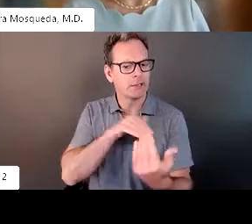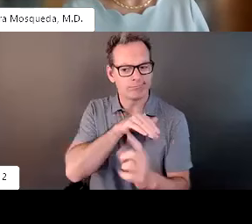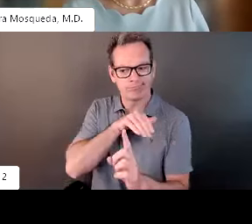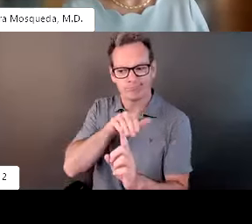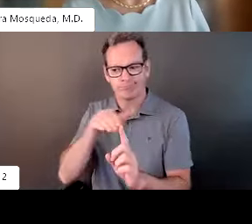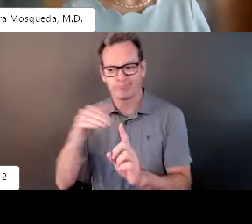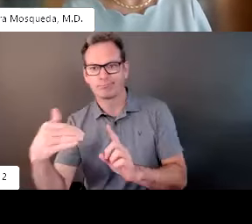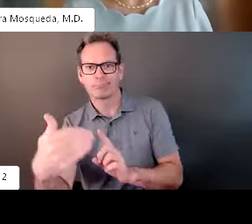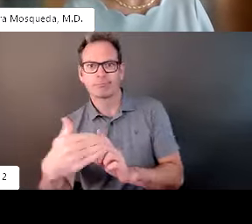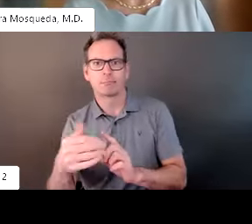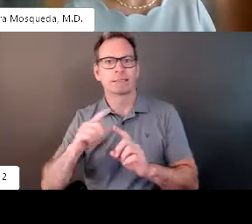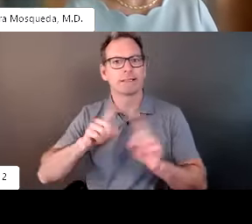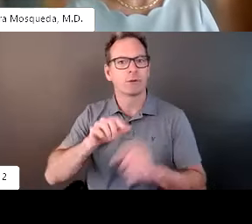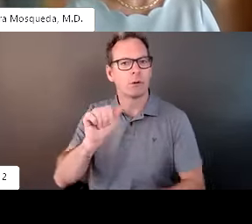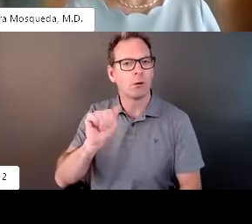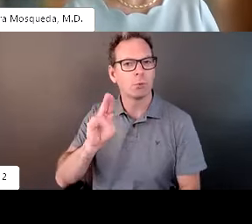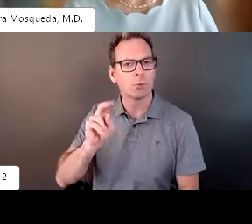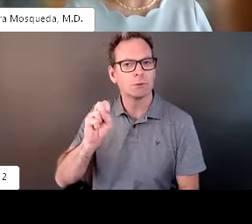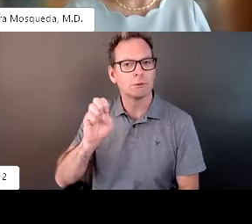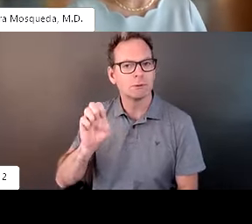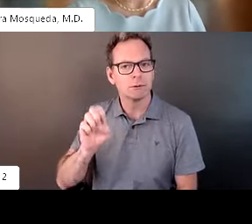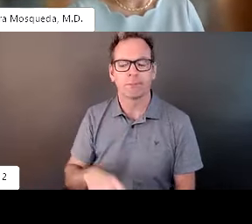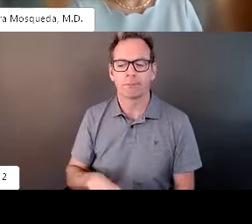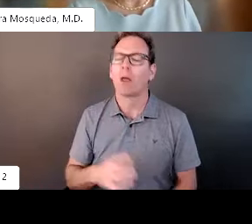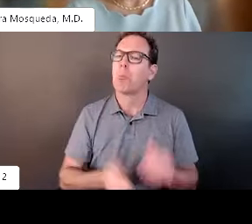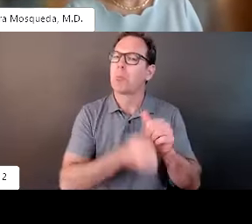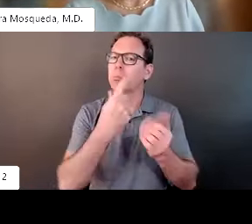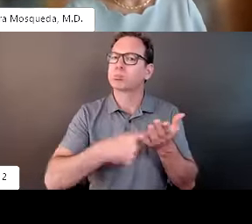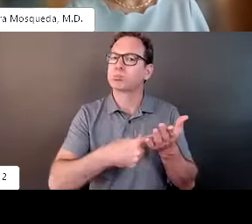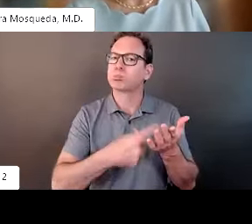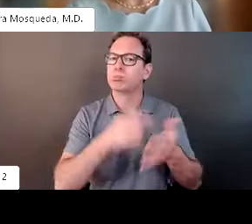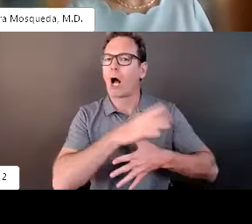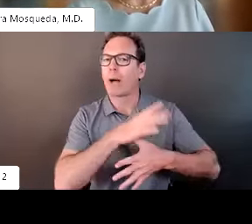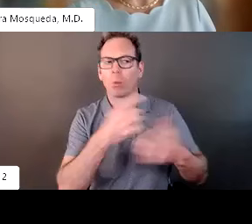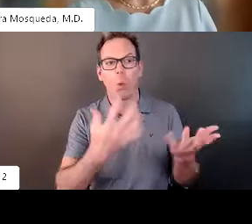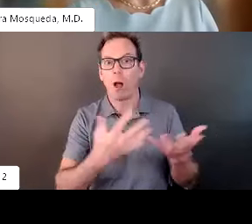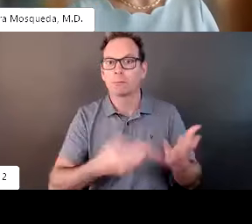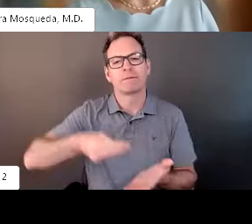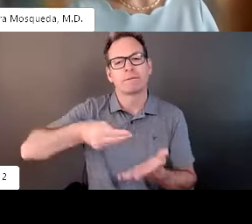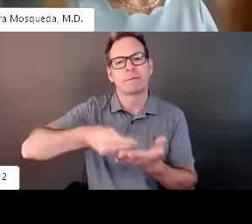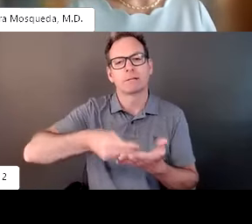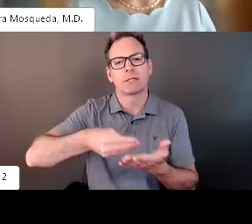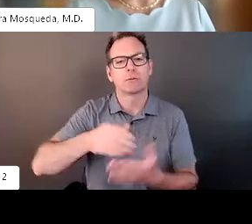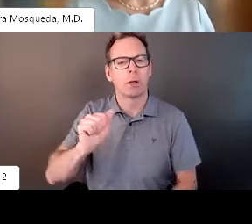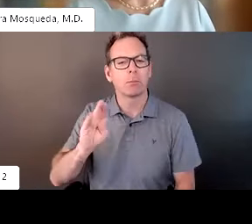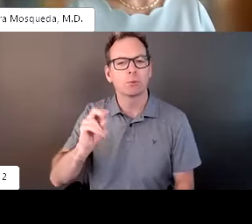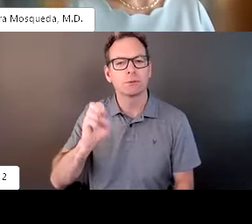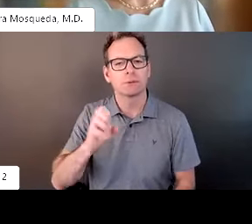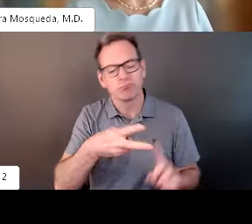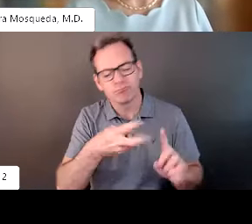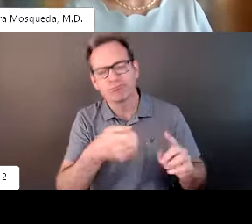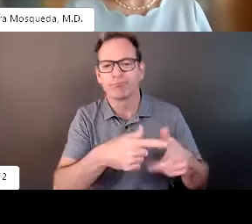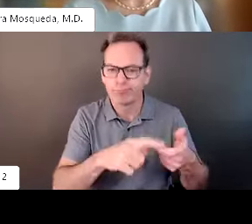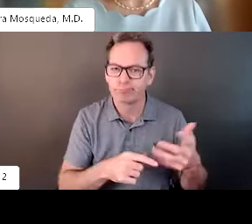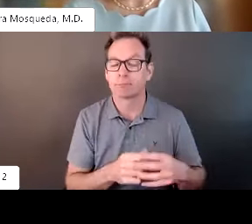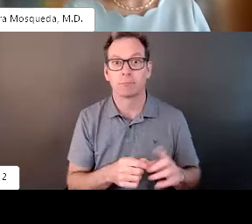about financial abuse. That's one of the most common kinds. But there often are multiple types